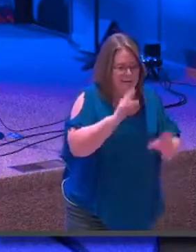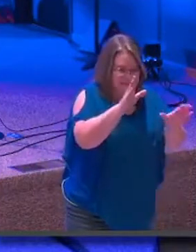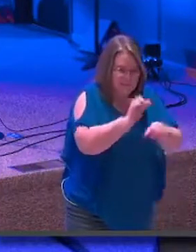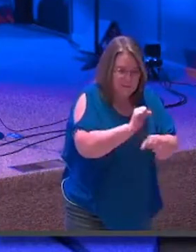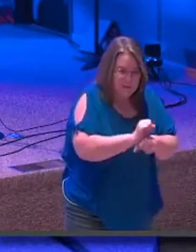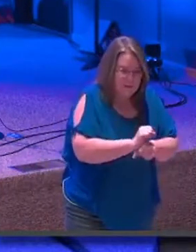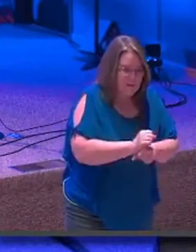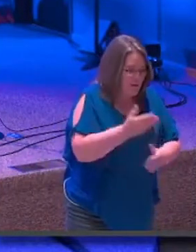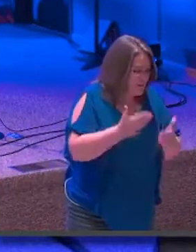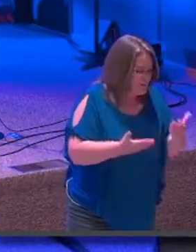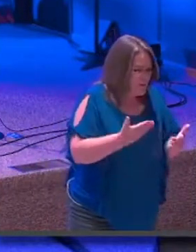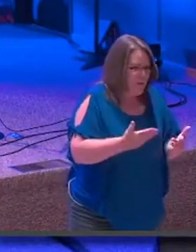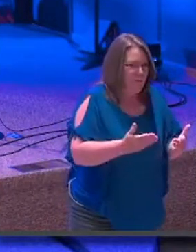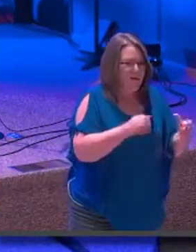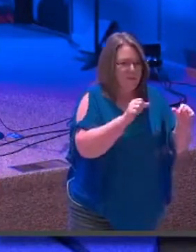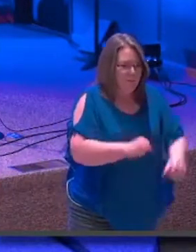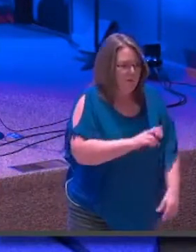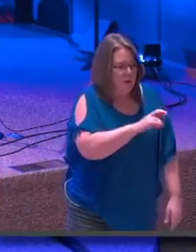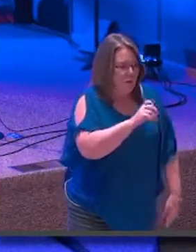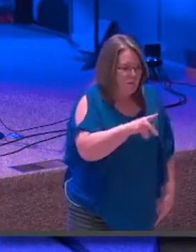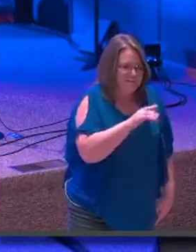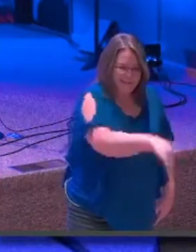just risk it.